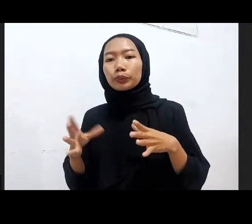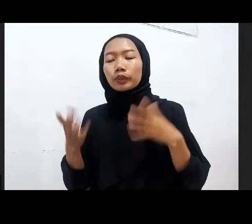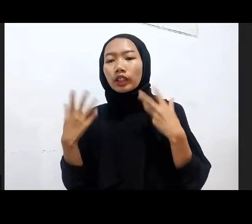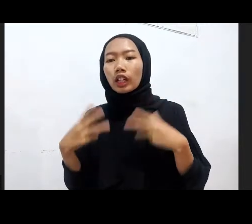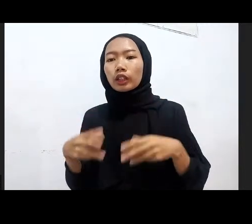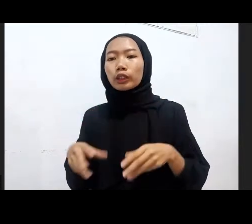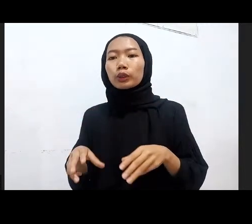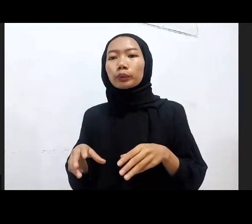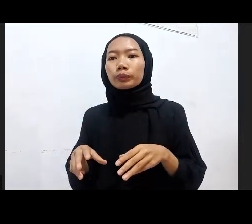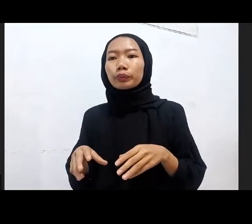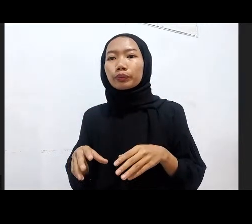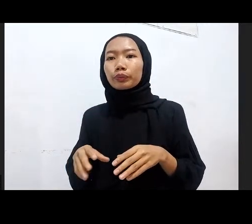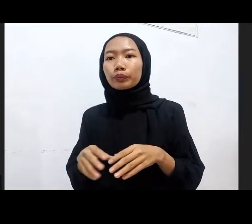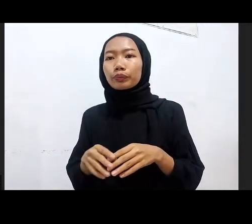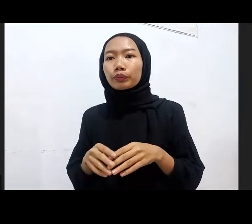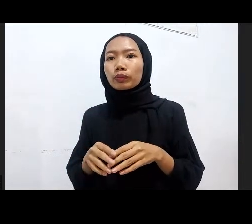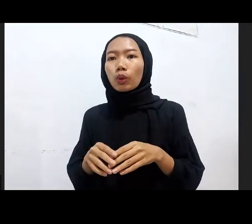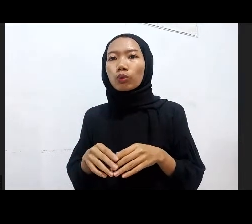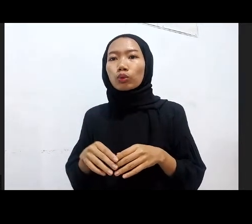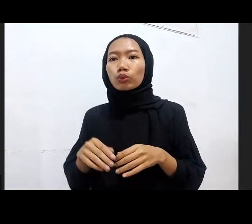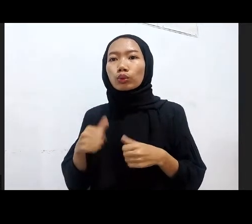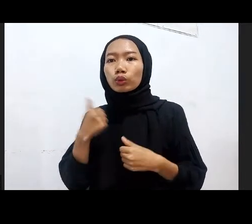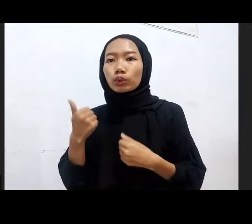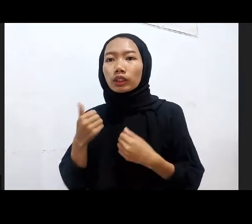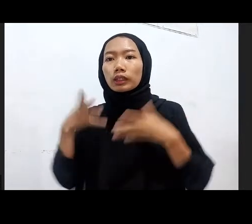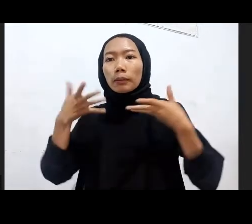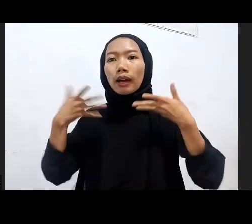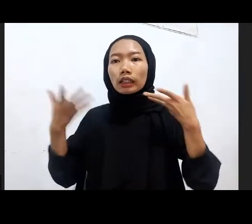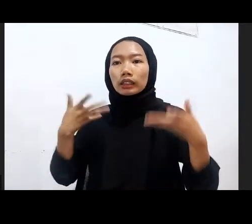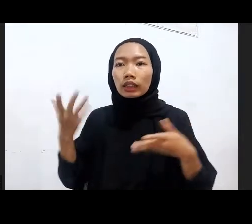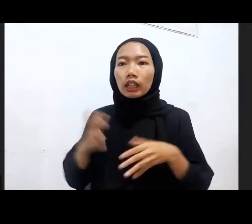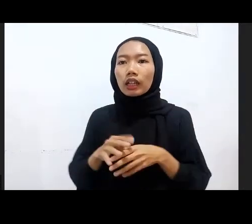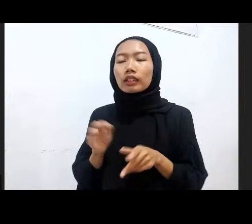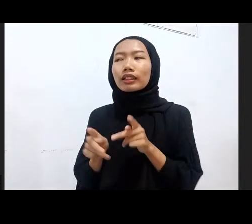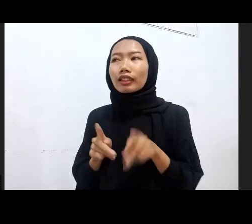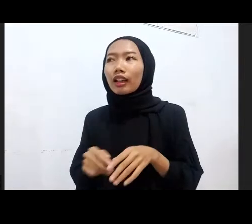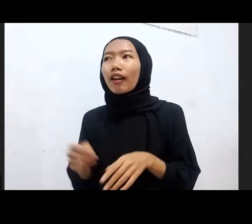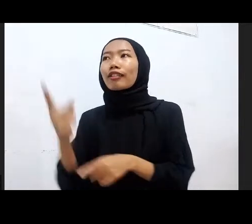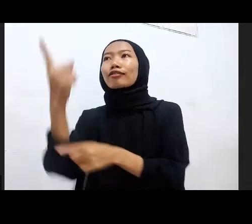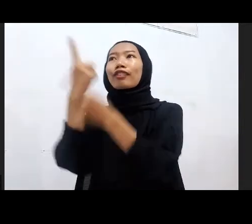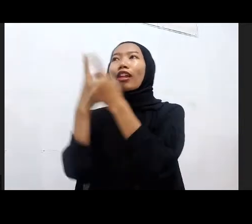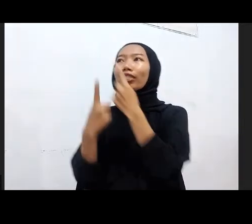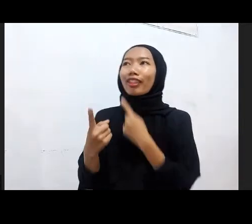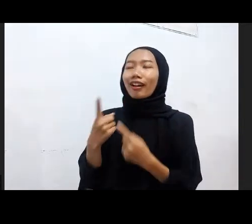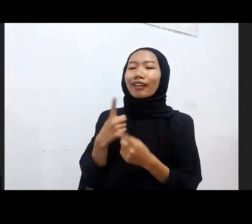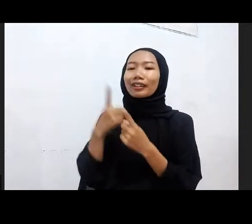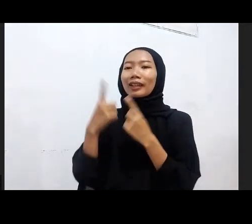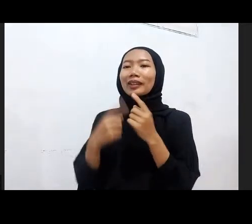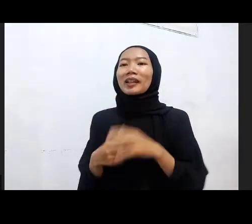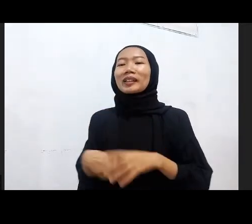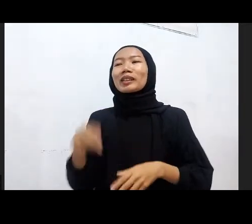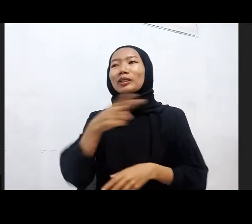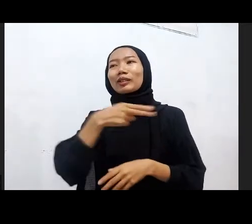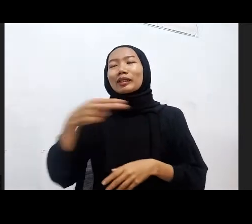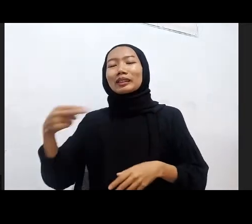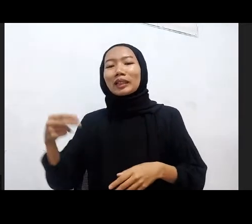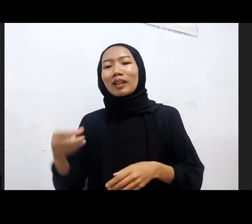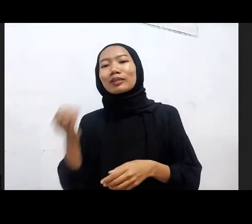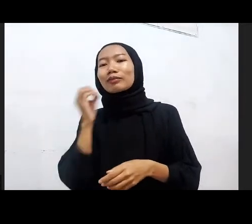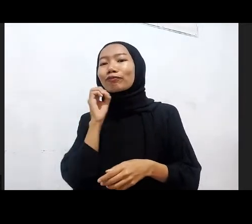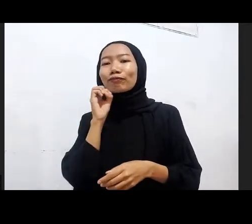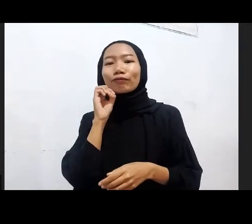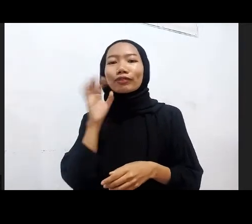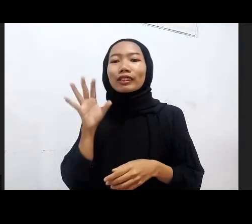employing people with disabilities. I'm able to speak to people at all levels, and I'm able to talk to the health